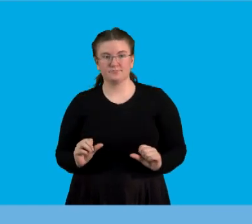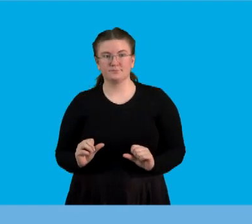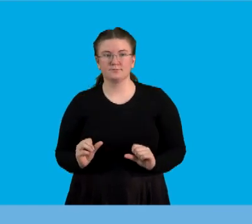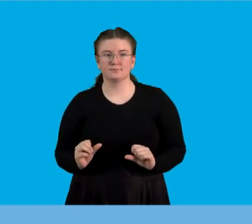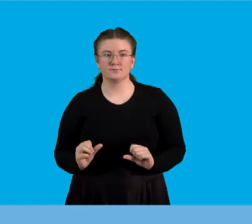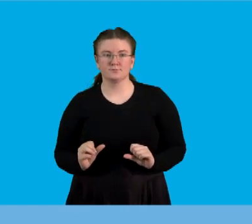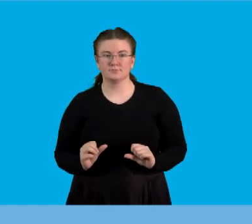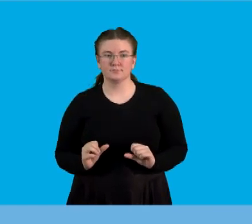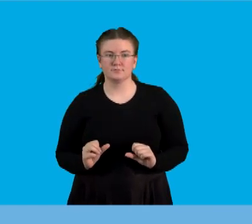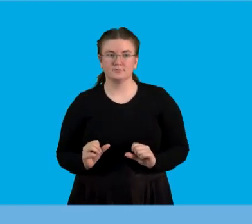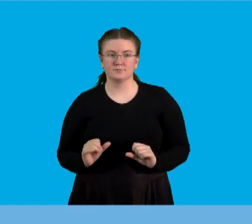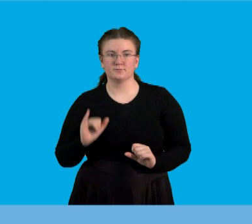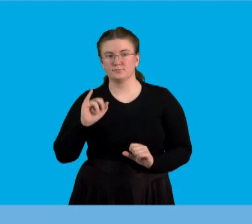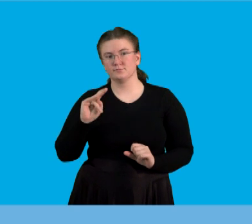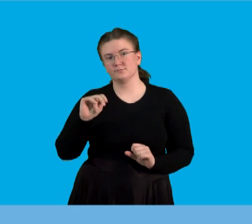6 will be the